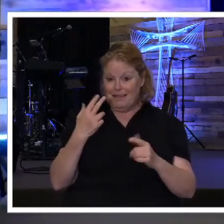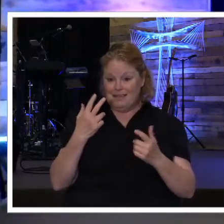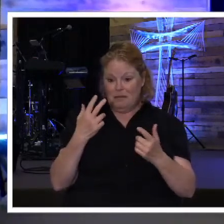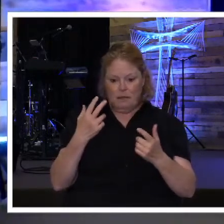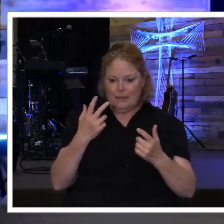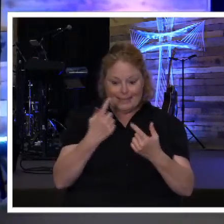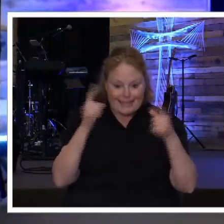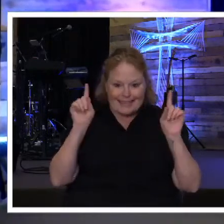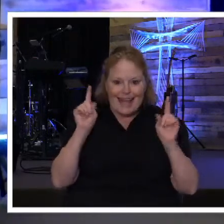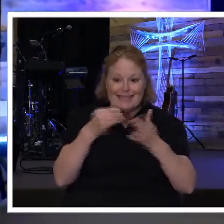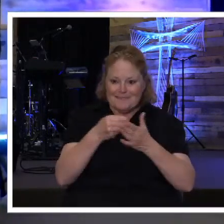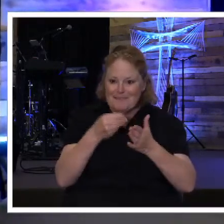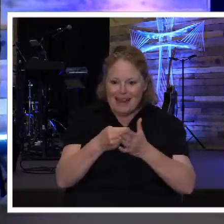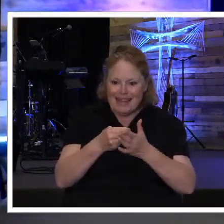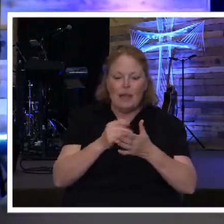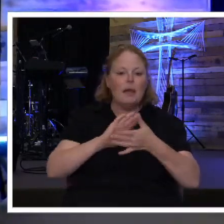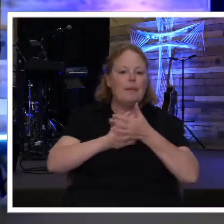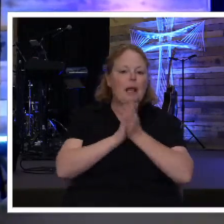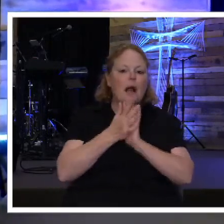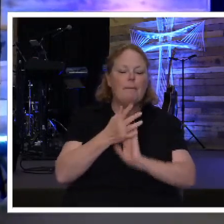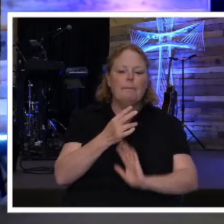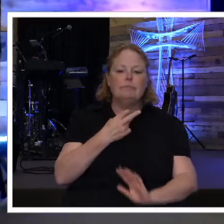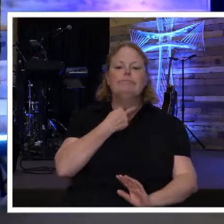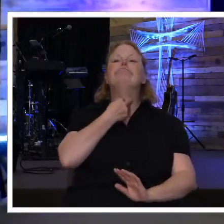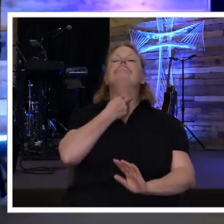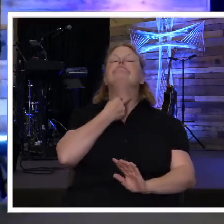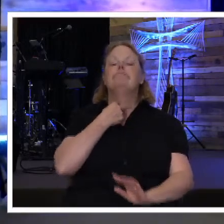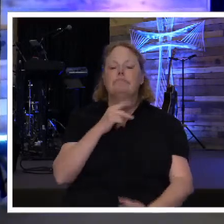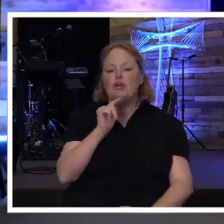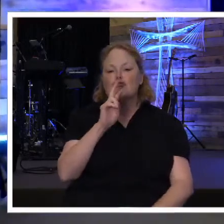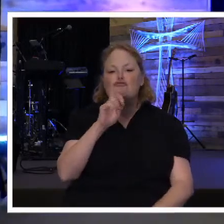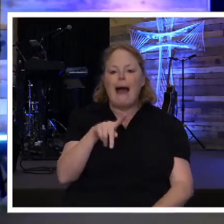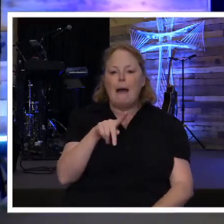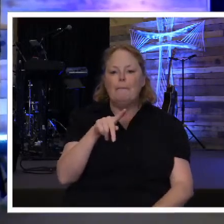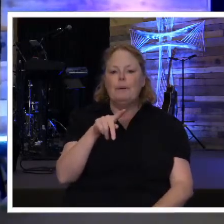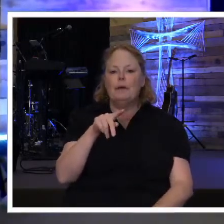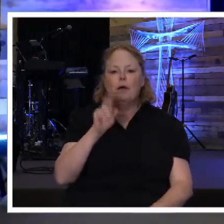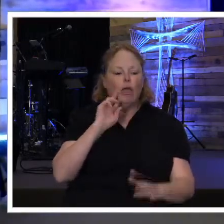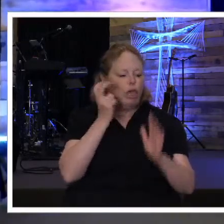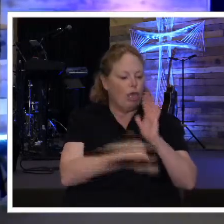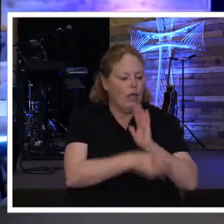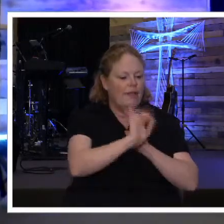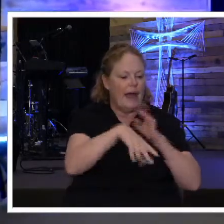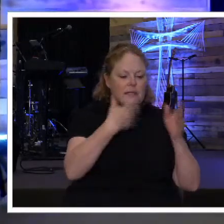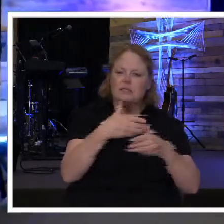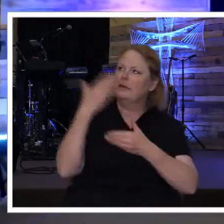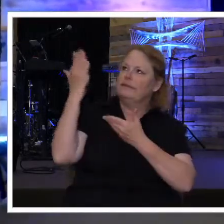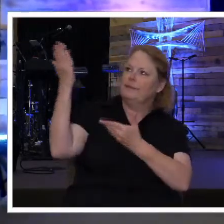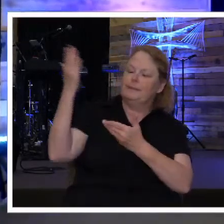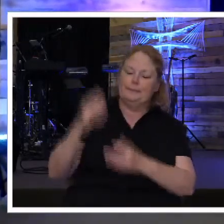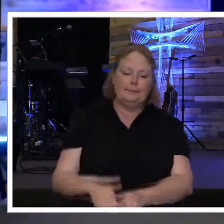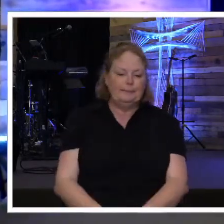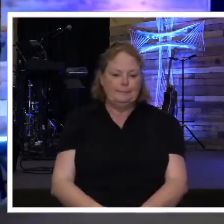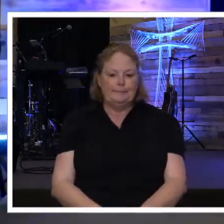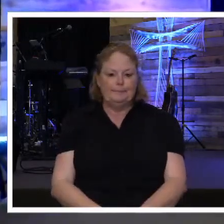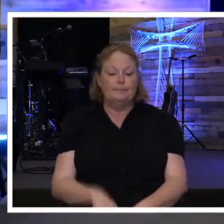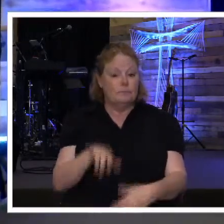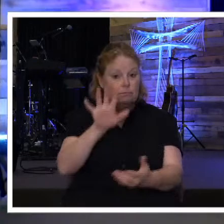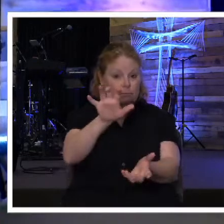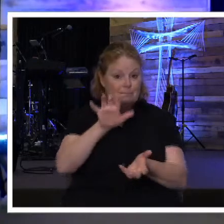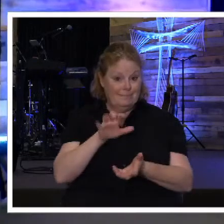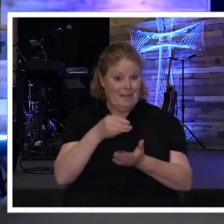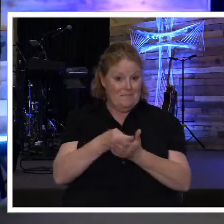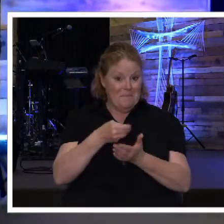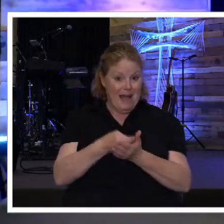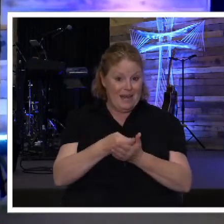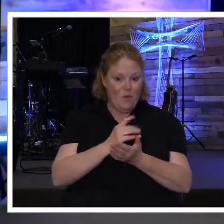into. I did not realize how easy it would be to snag by that." You see, making money